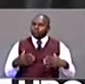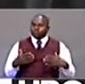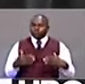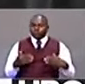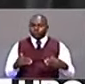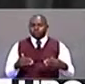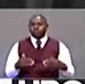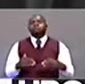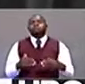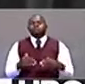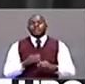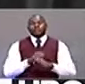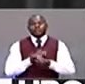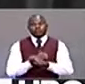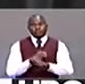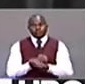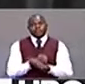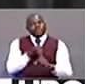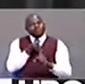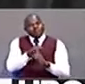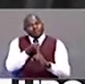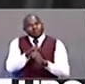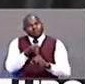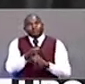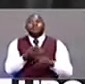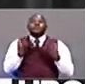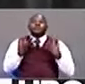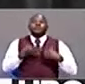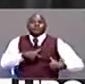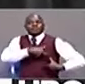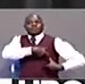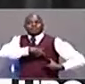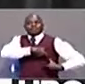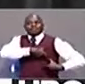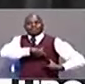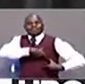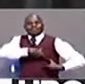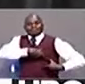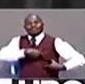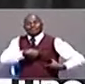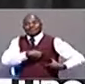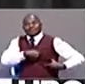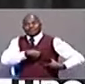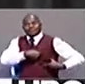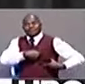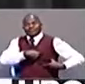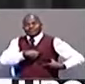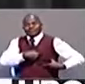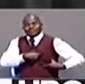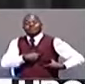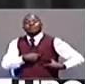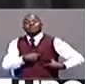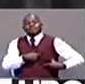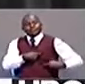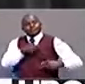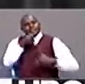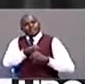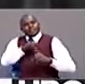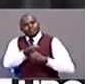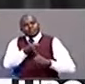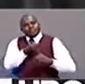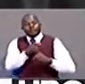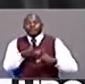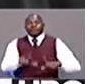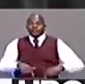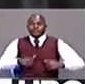pro-life advocates. That is why I wear this badge about pro-life. This is about standing for the life of